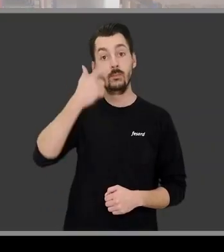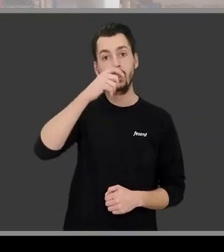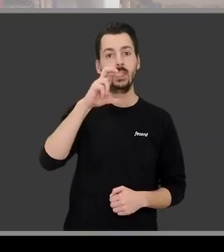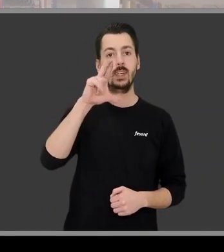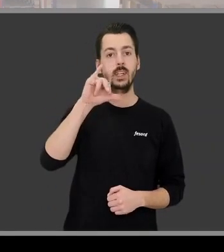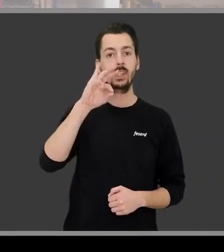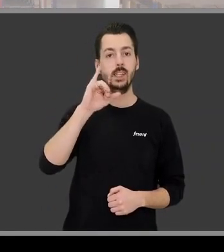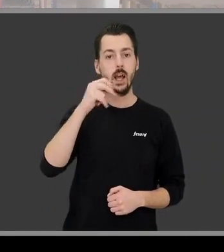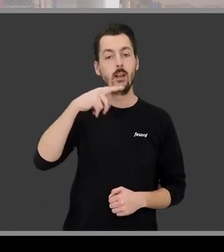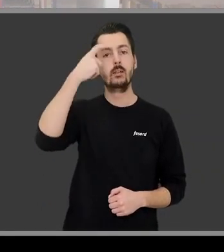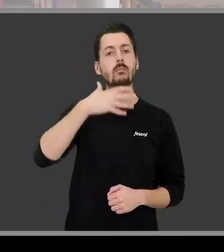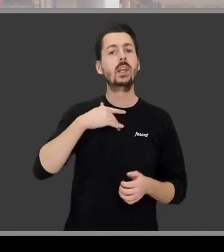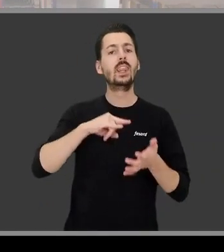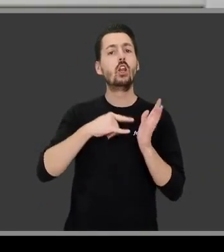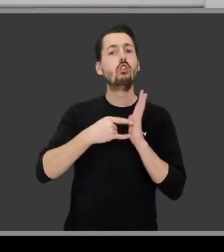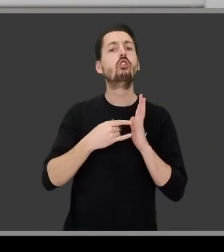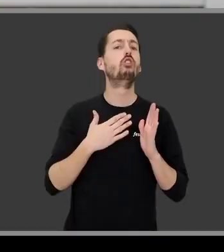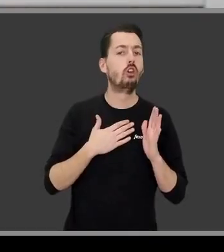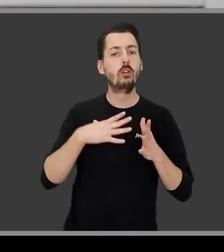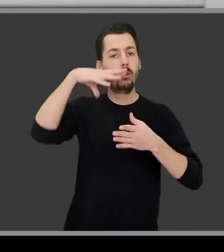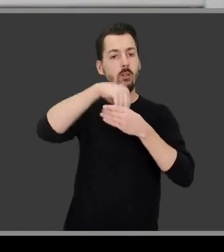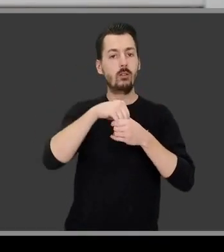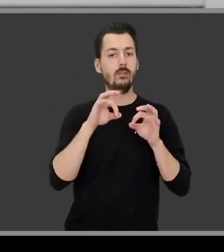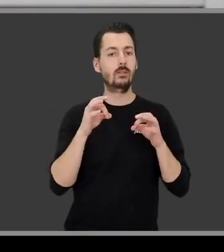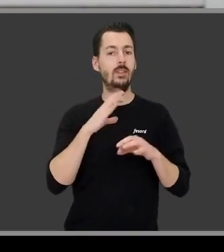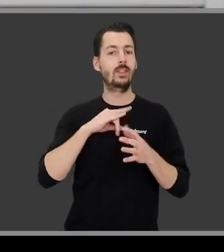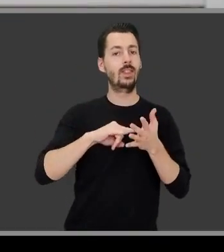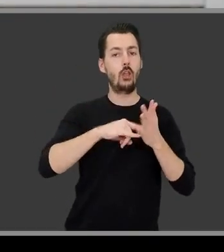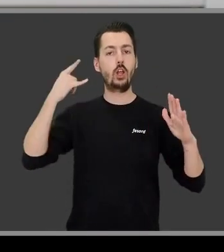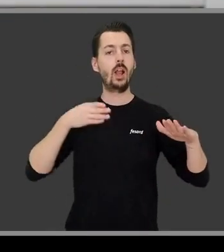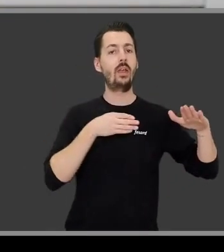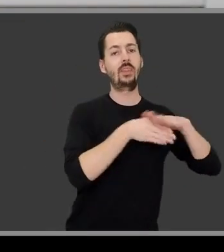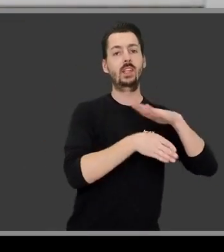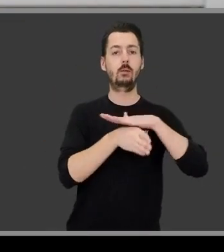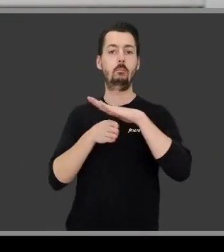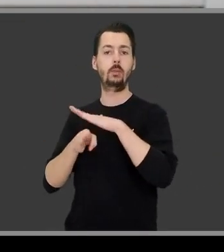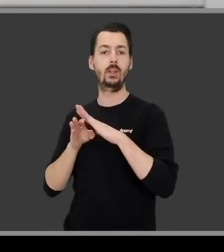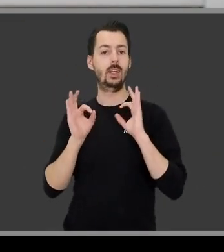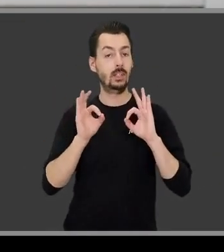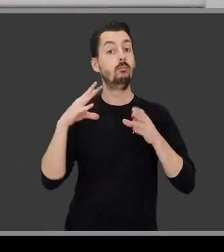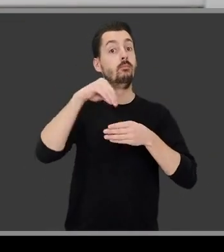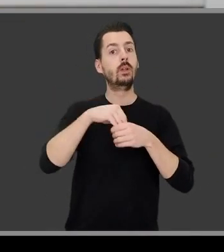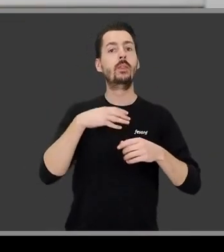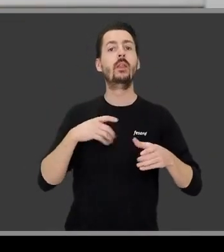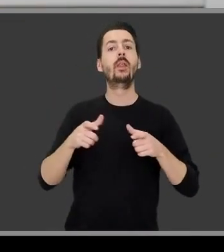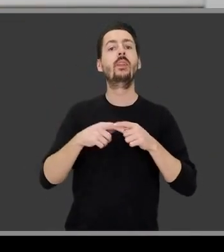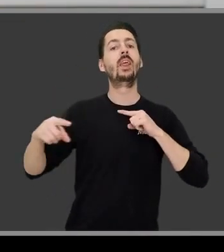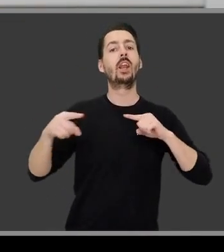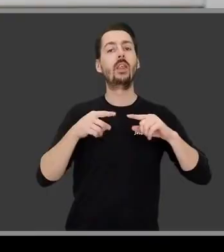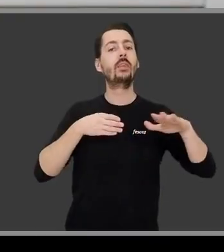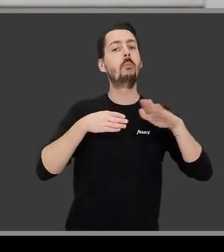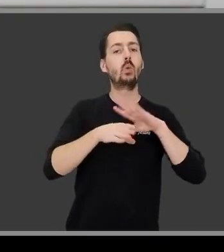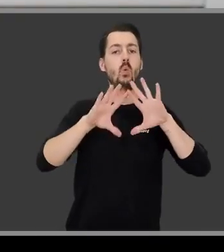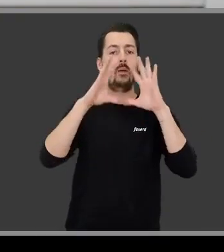I'm Christian Suarez. I am a technician within the Department of Accessible Technologies of the Directorate of Universal Accessibility of